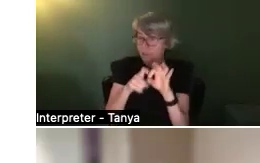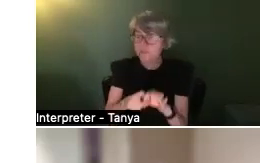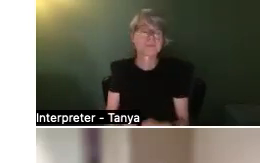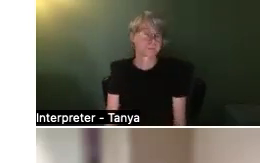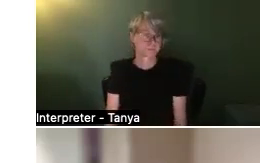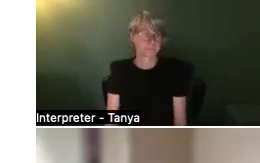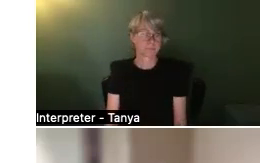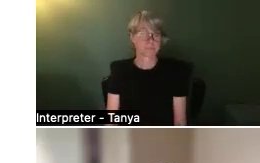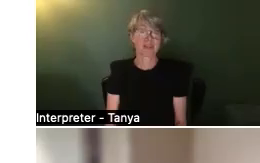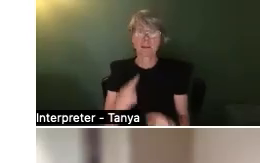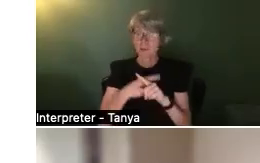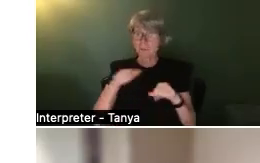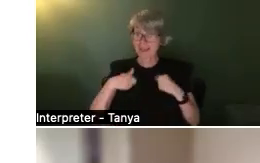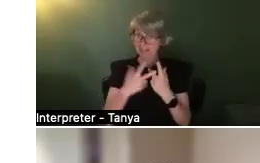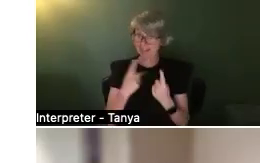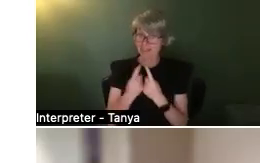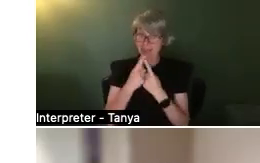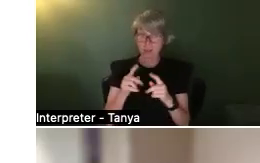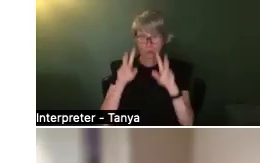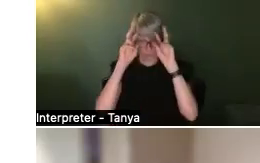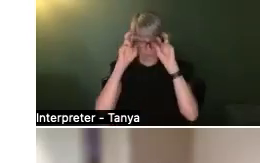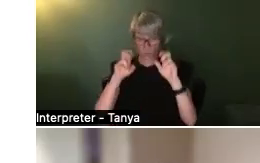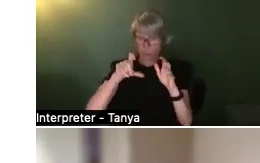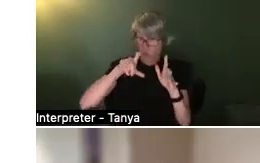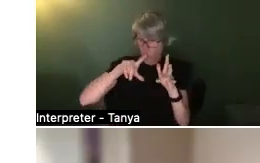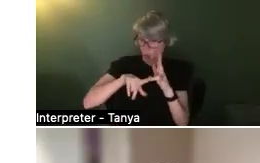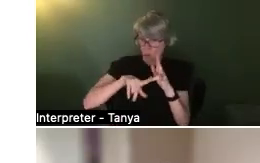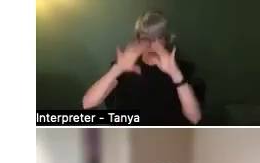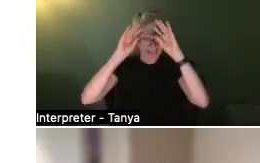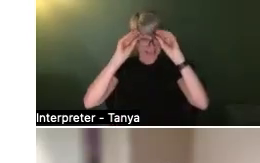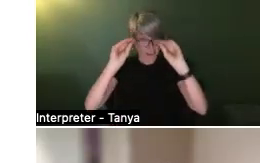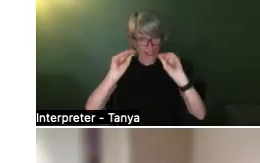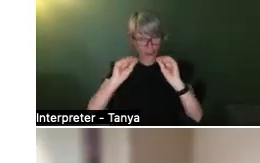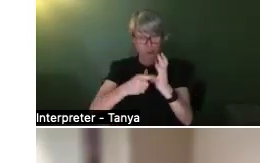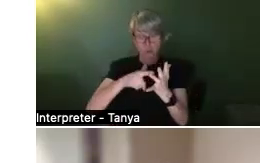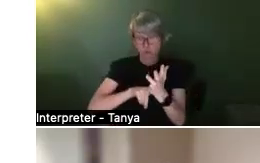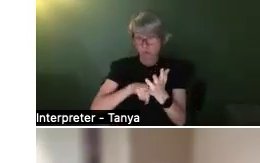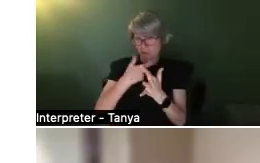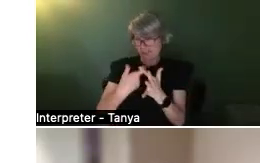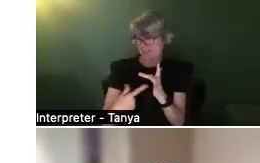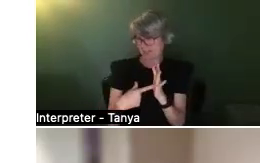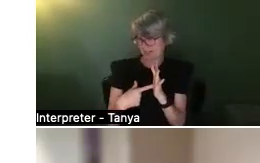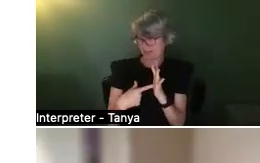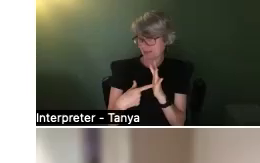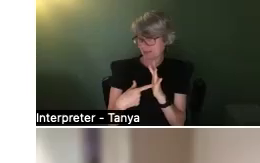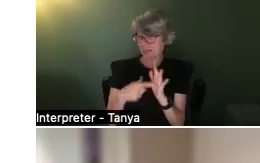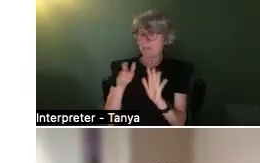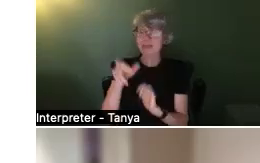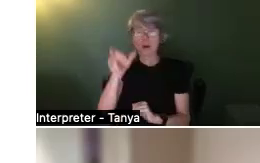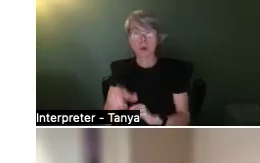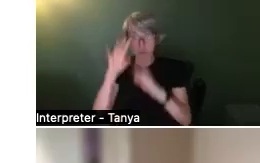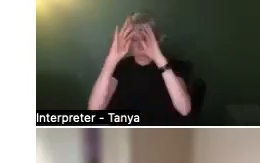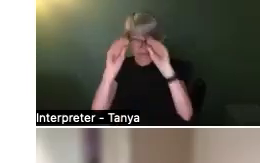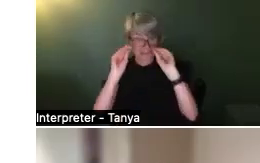Another resource we made was the Co-Education Toolkit. The toolkit aims to support educators to find and collaborate with lived